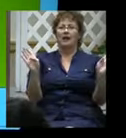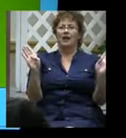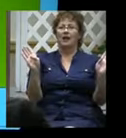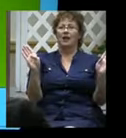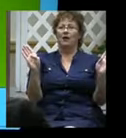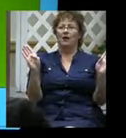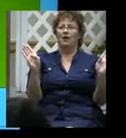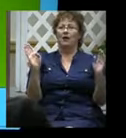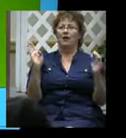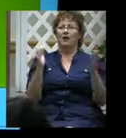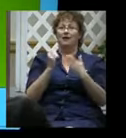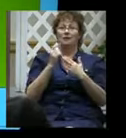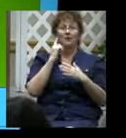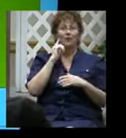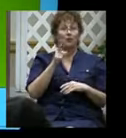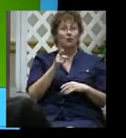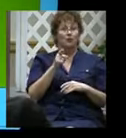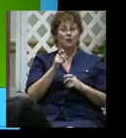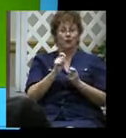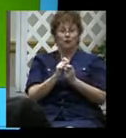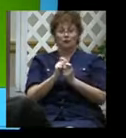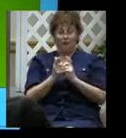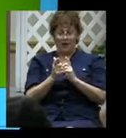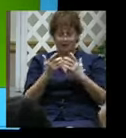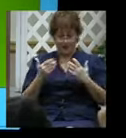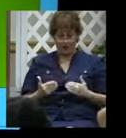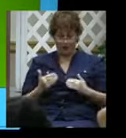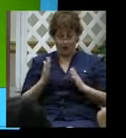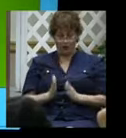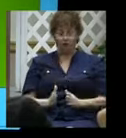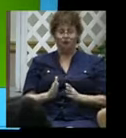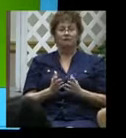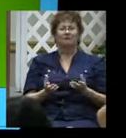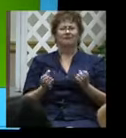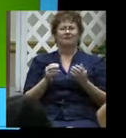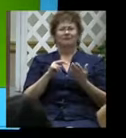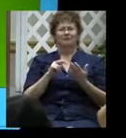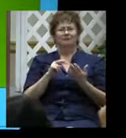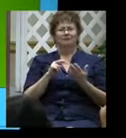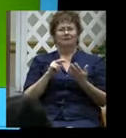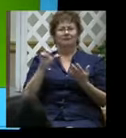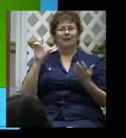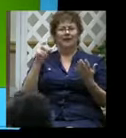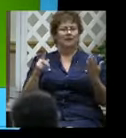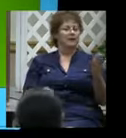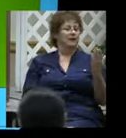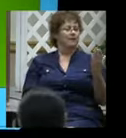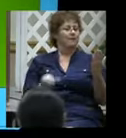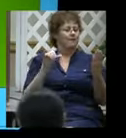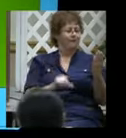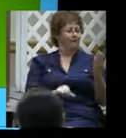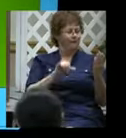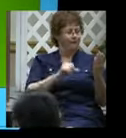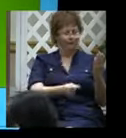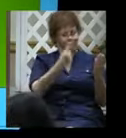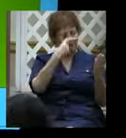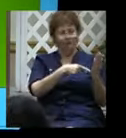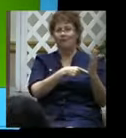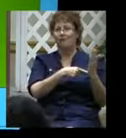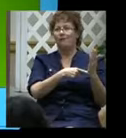easier for you, it's easier for the translator, and it just makes a lot more sense for the LEP recipient of this translated